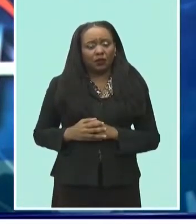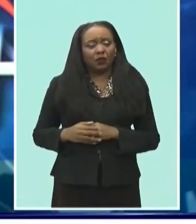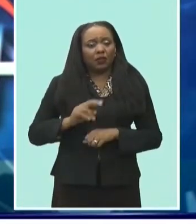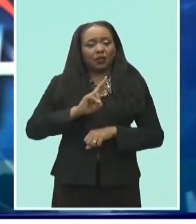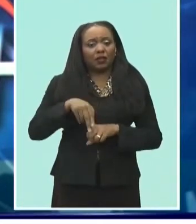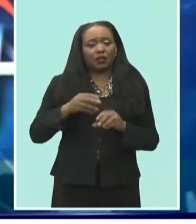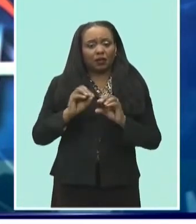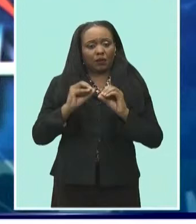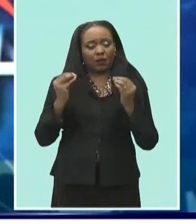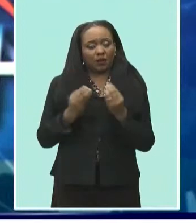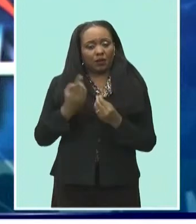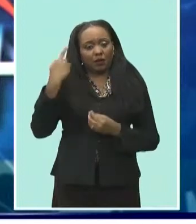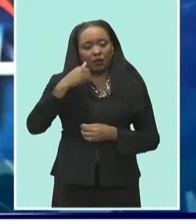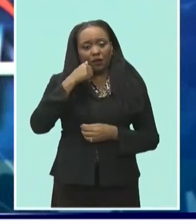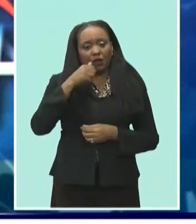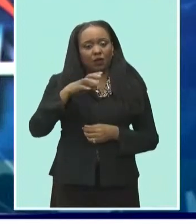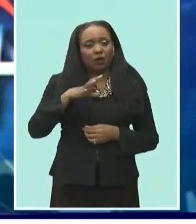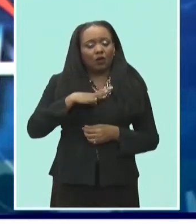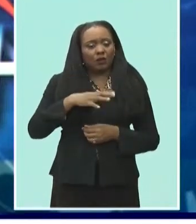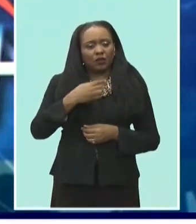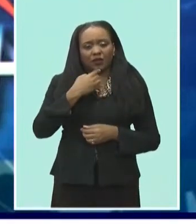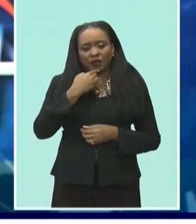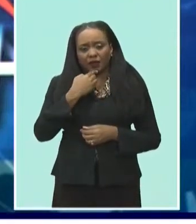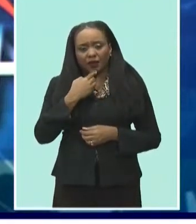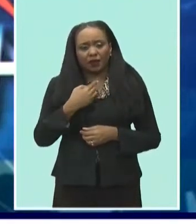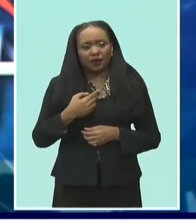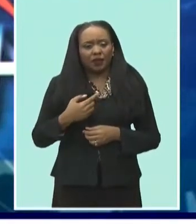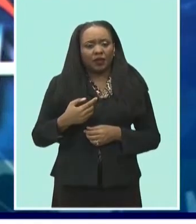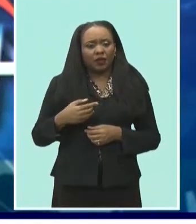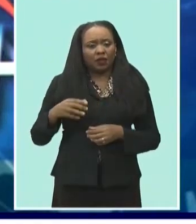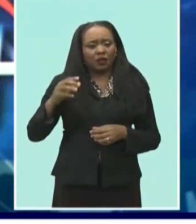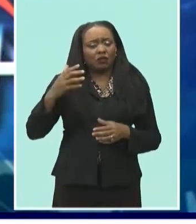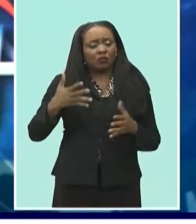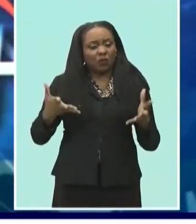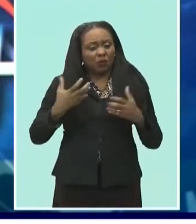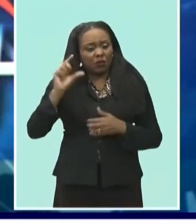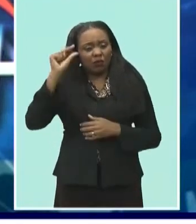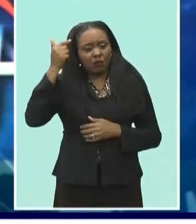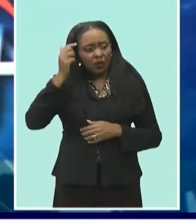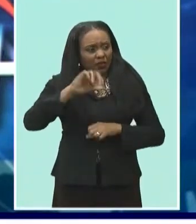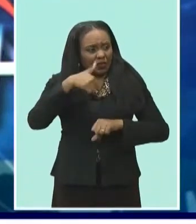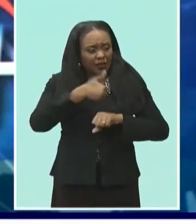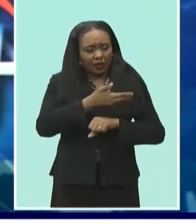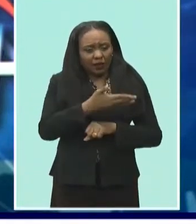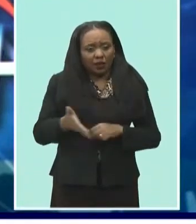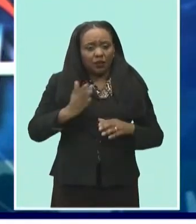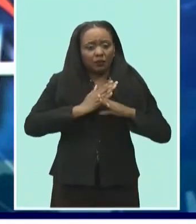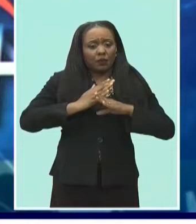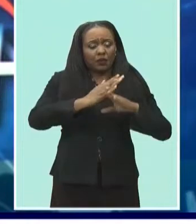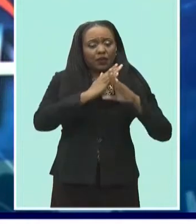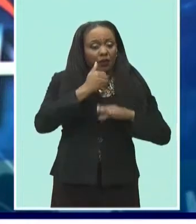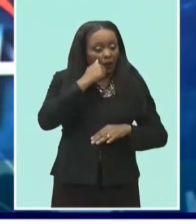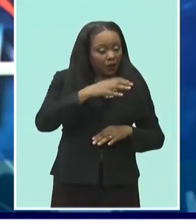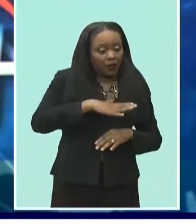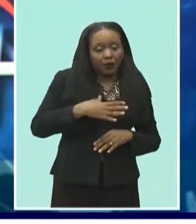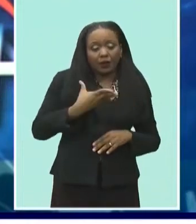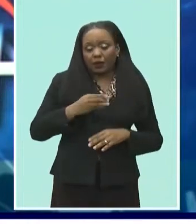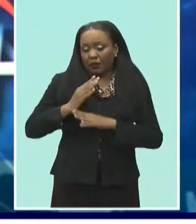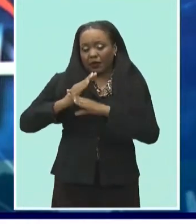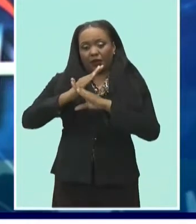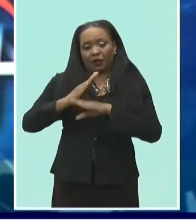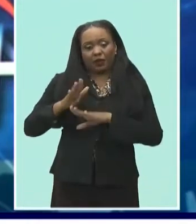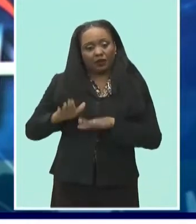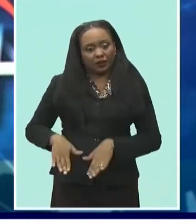been hearing from women, Public Relations Officer Marcia Hines wants government to put mechanisms in place to protect them and their